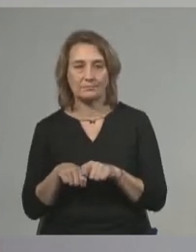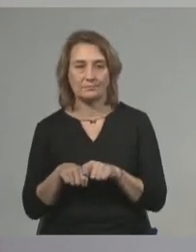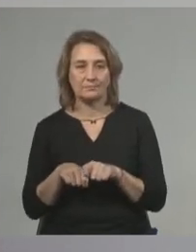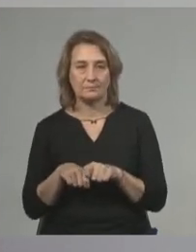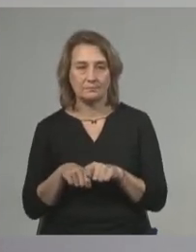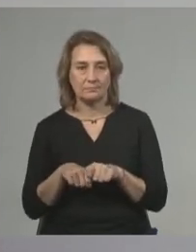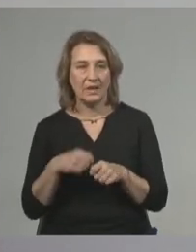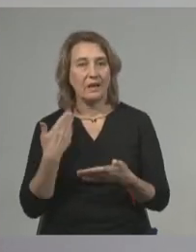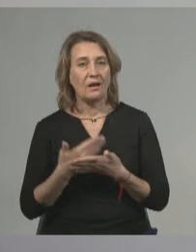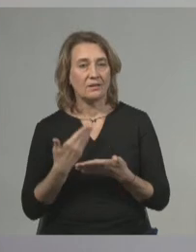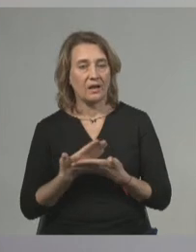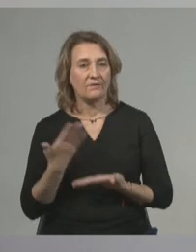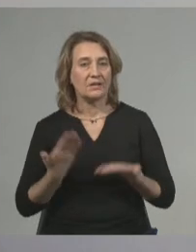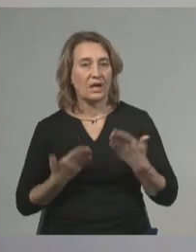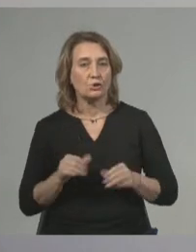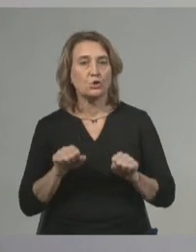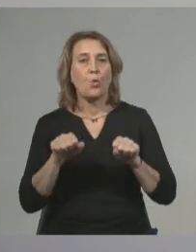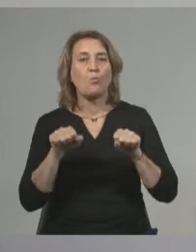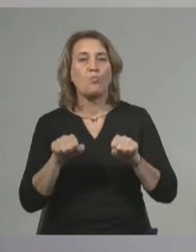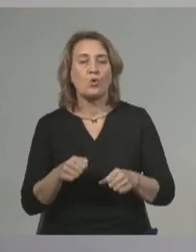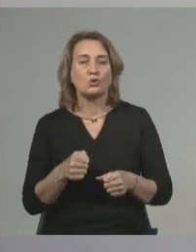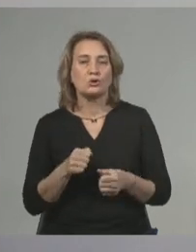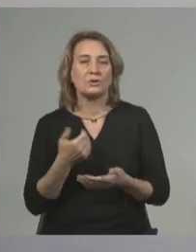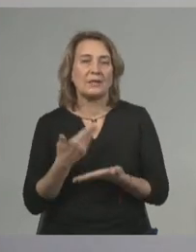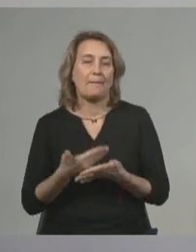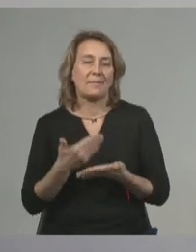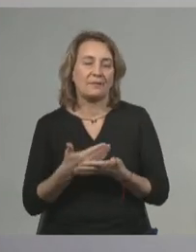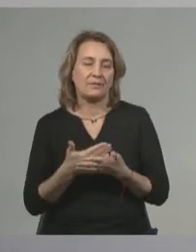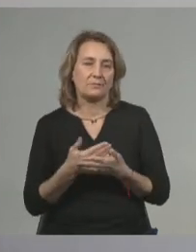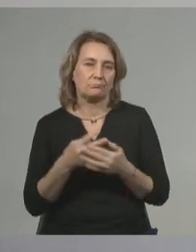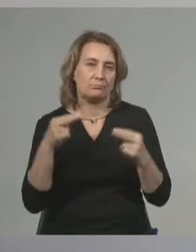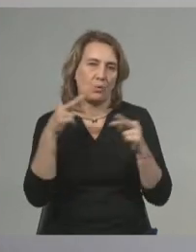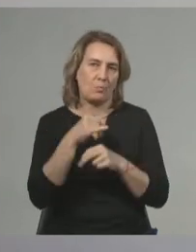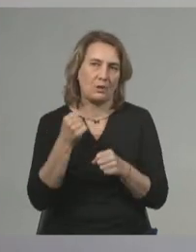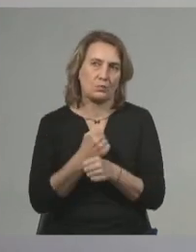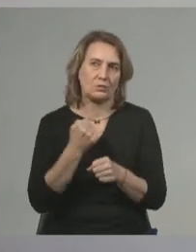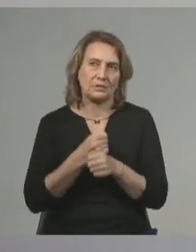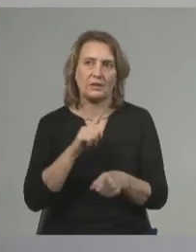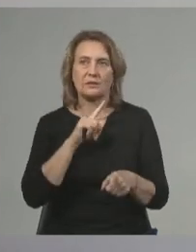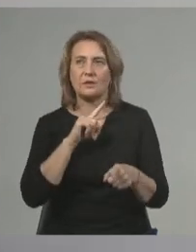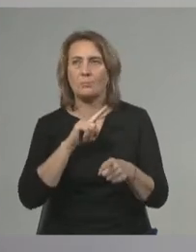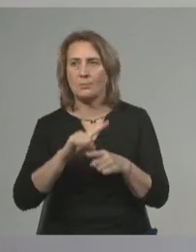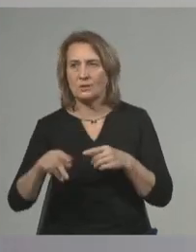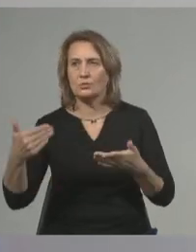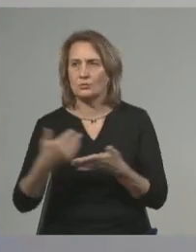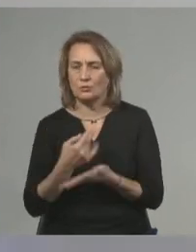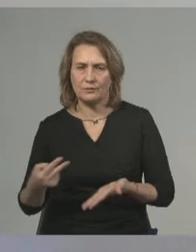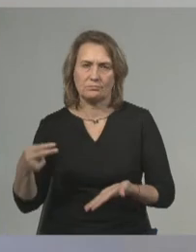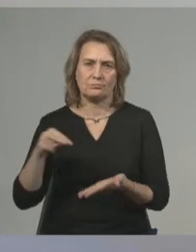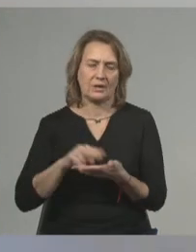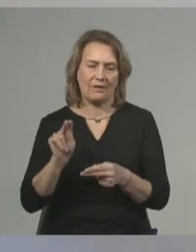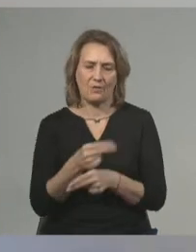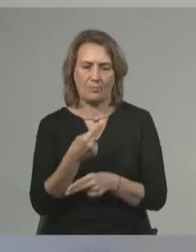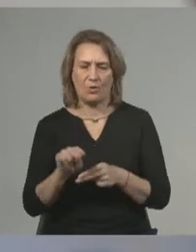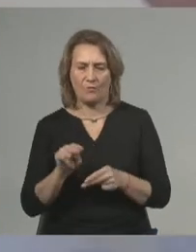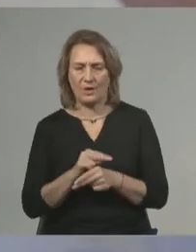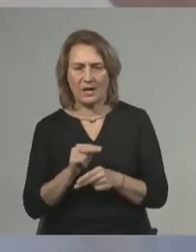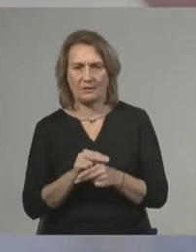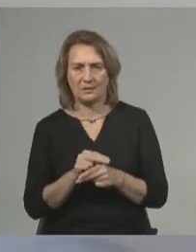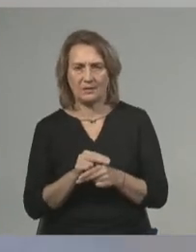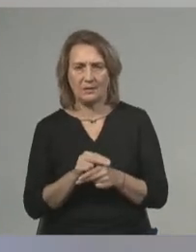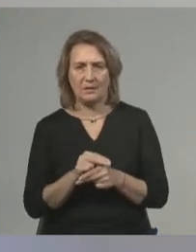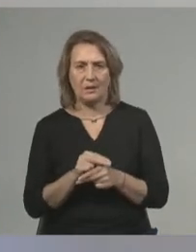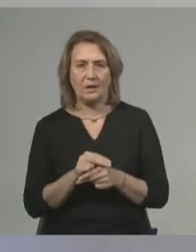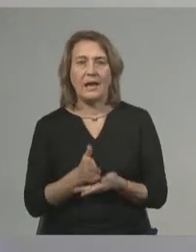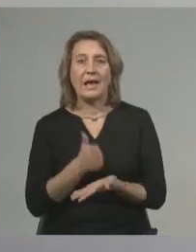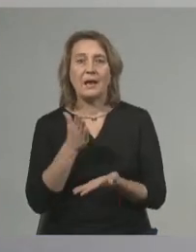fail fast and then try again and hopefully fail better next time but fail at giving that extra mile of not just